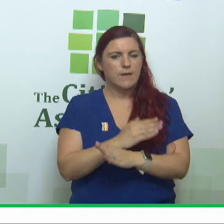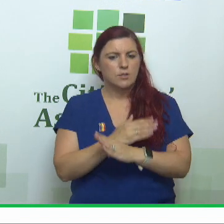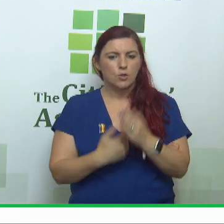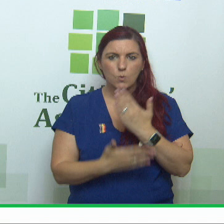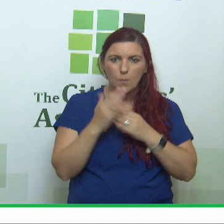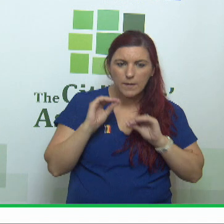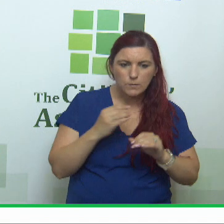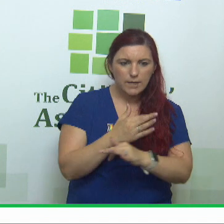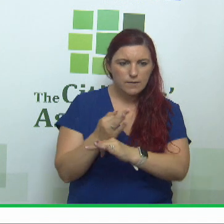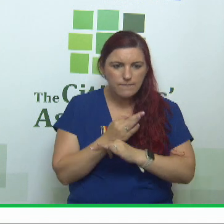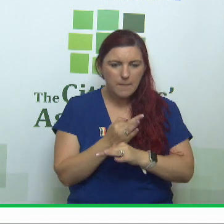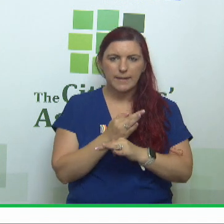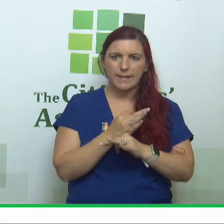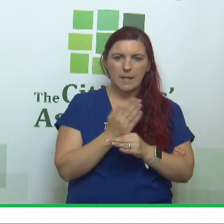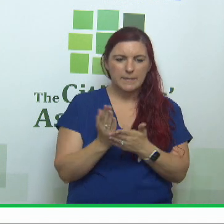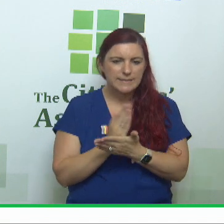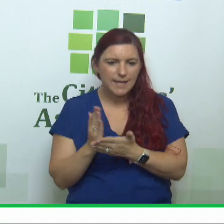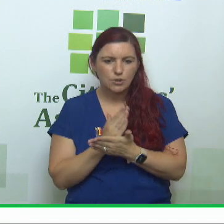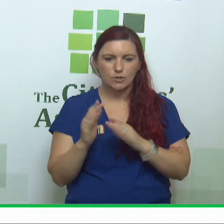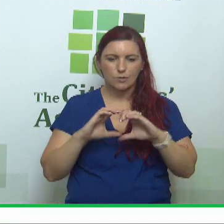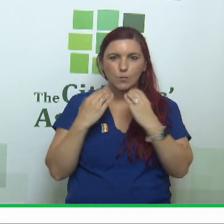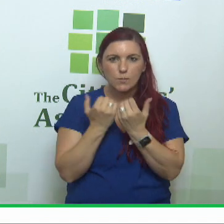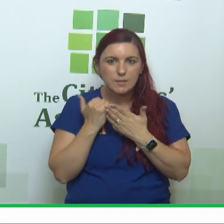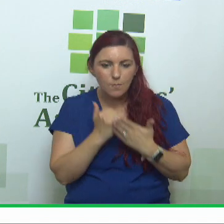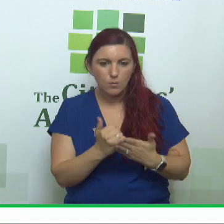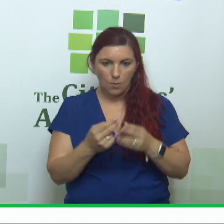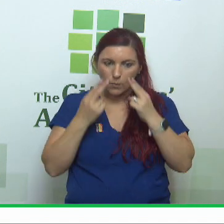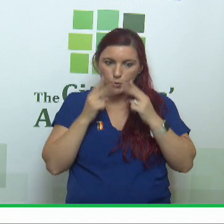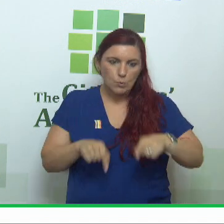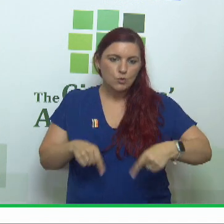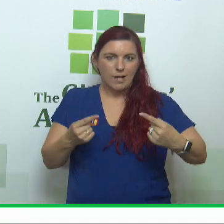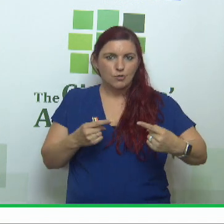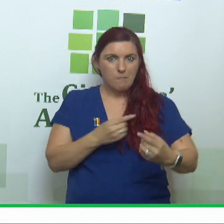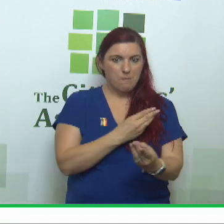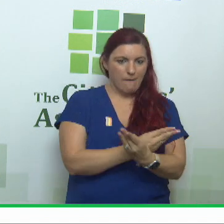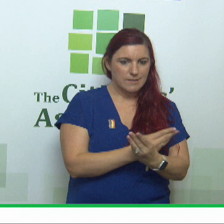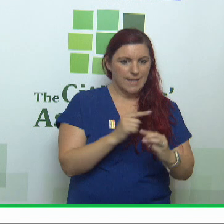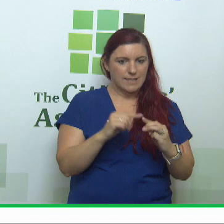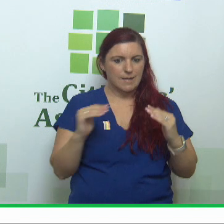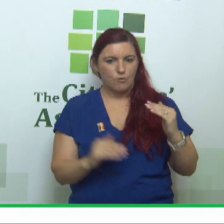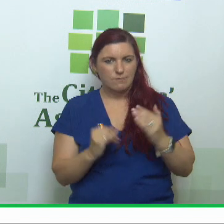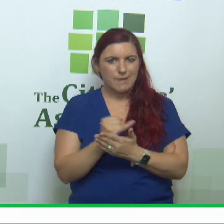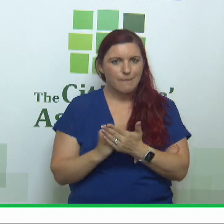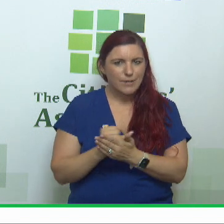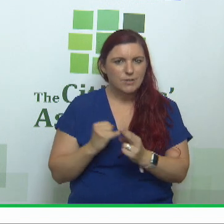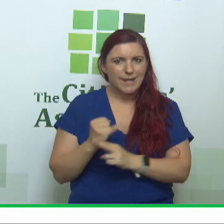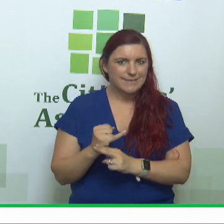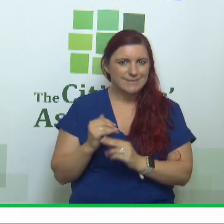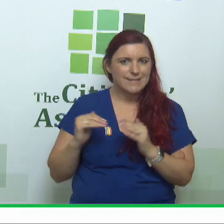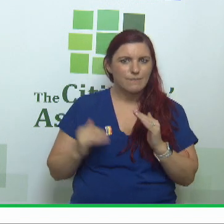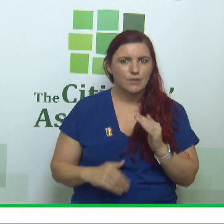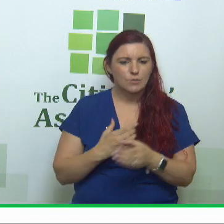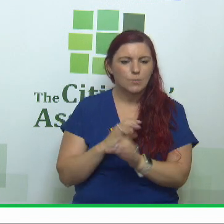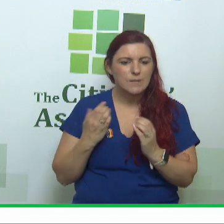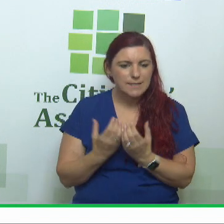supports. We need to tackle poverty, deprivation in disadvantaged communities. We need to deliver services,